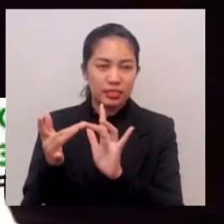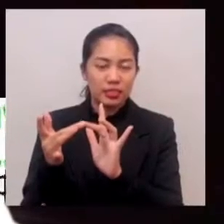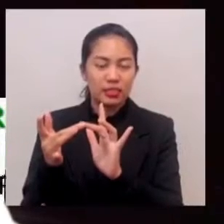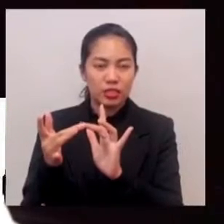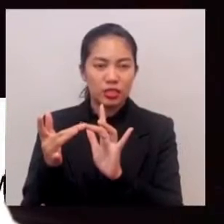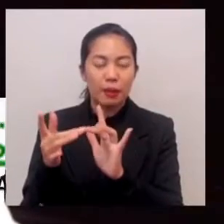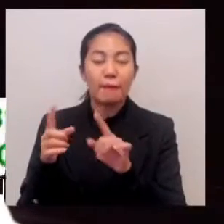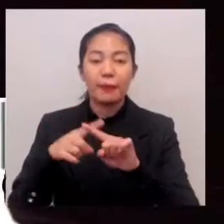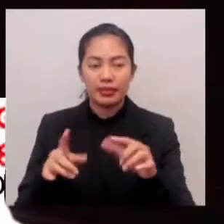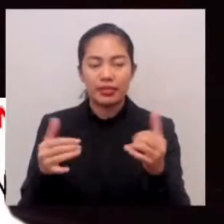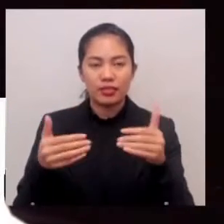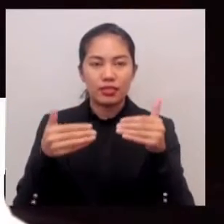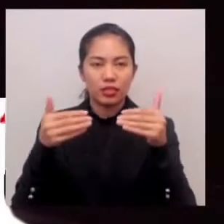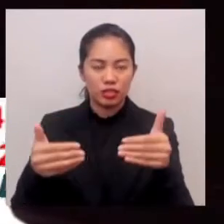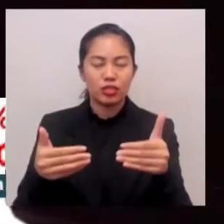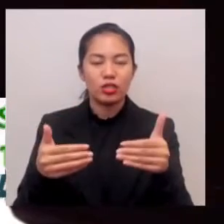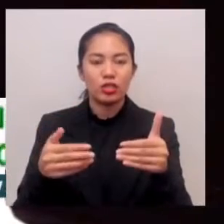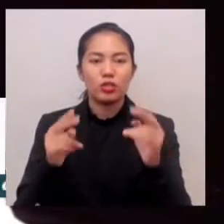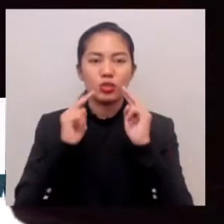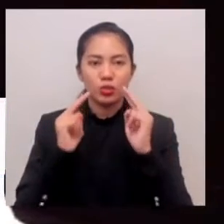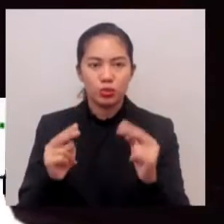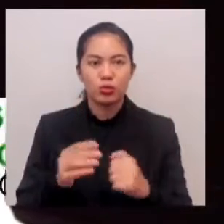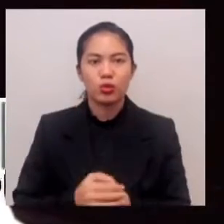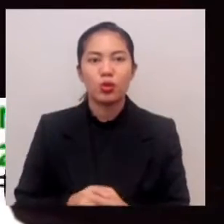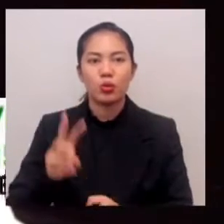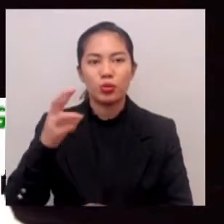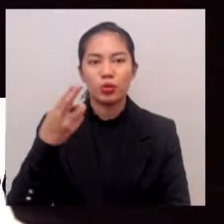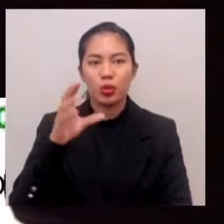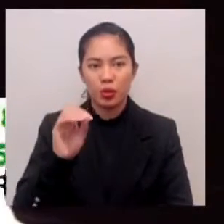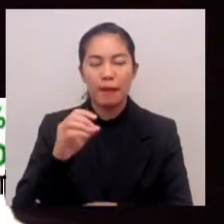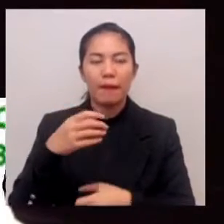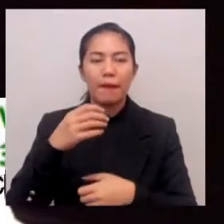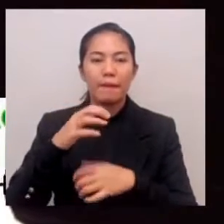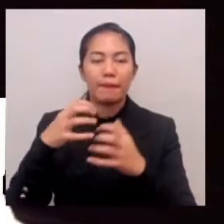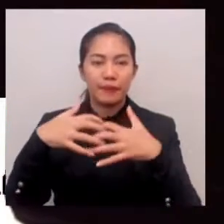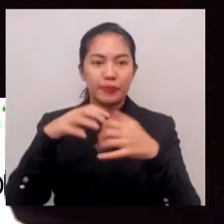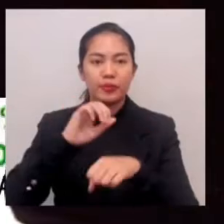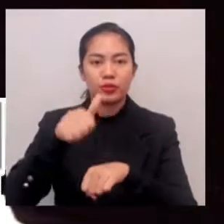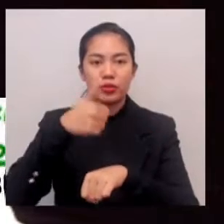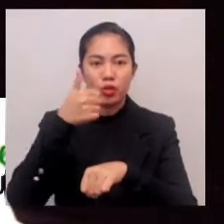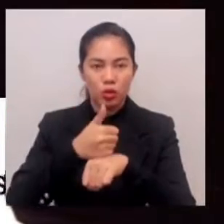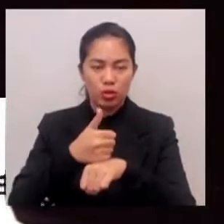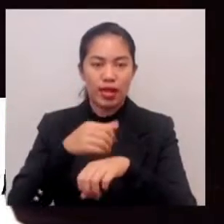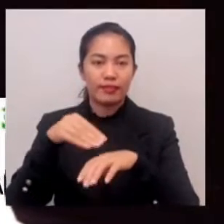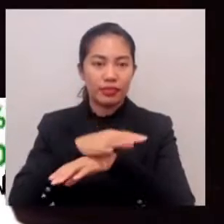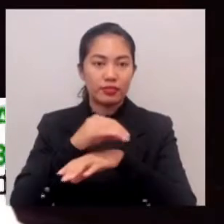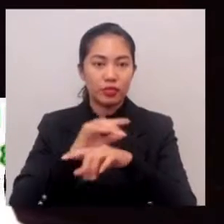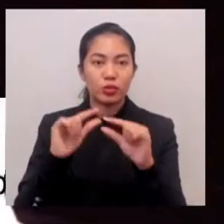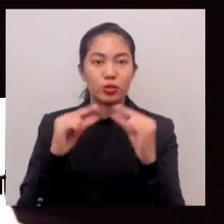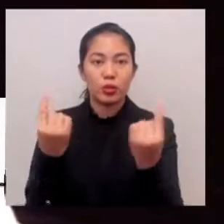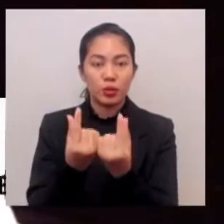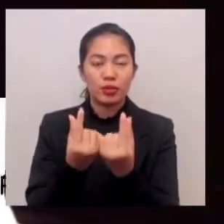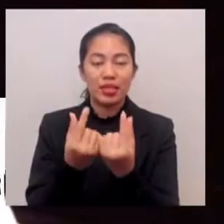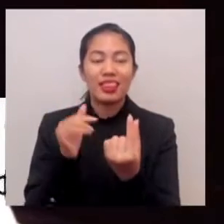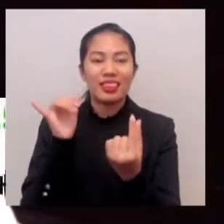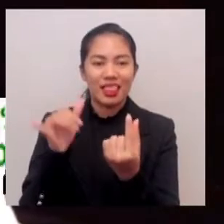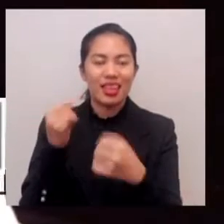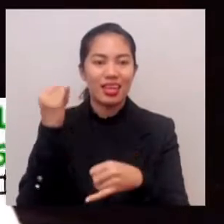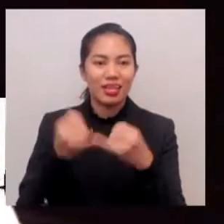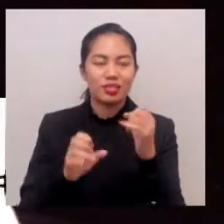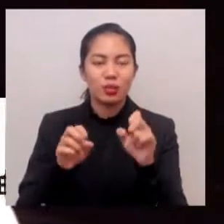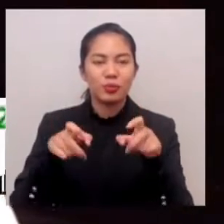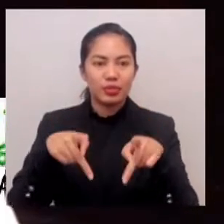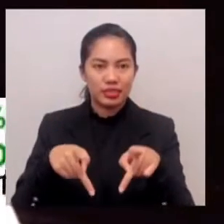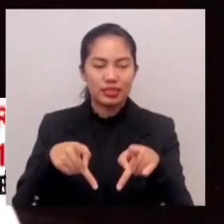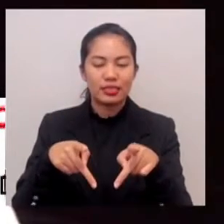the World Health Organization forms a new advisory group, which may be the medical community's last chance to determine the